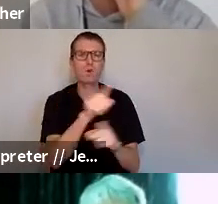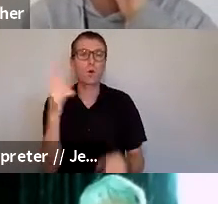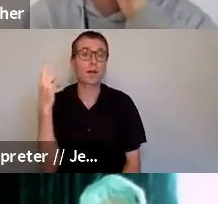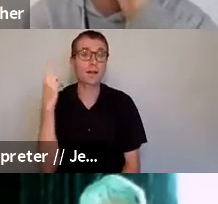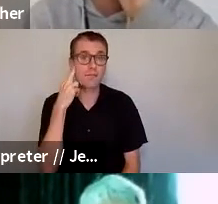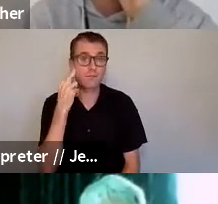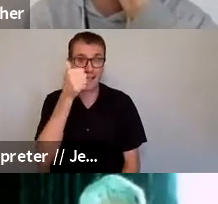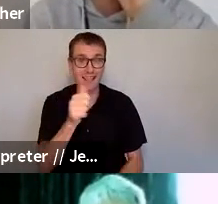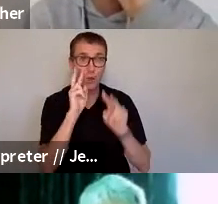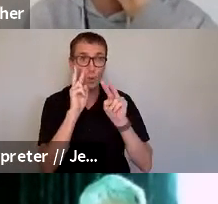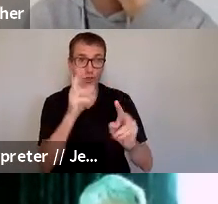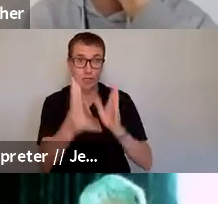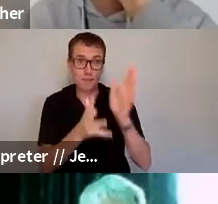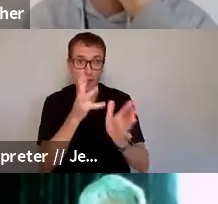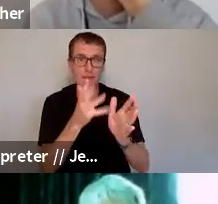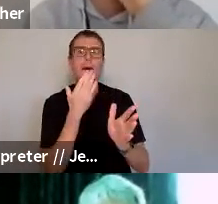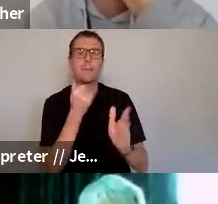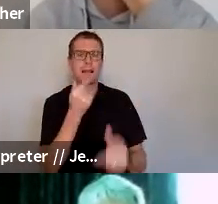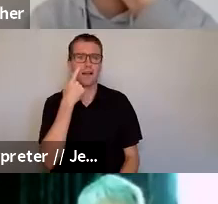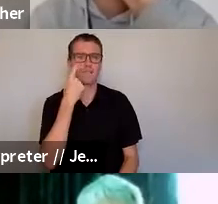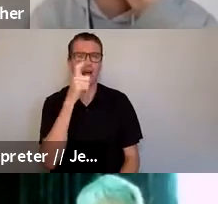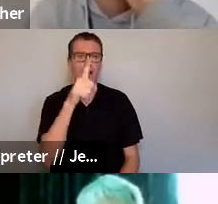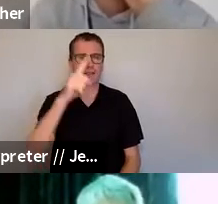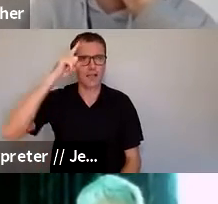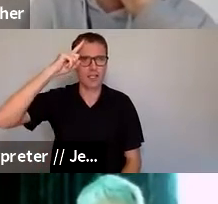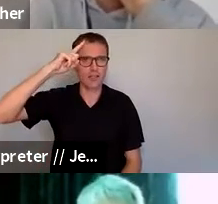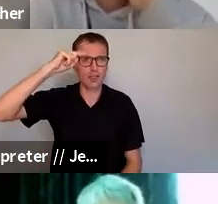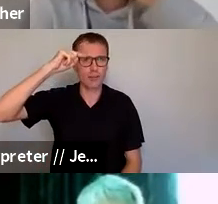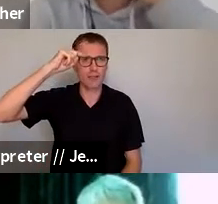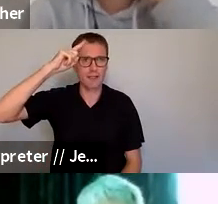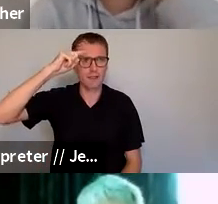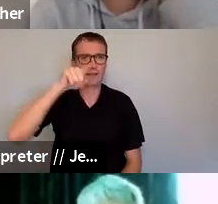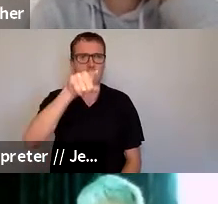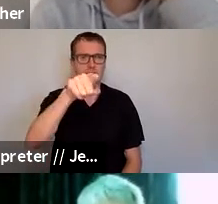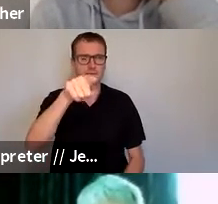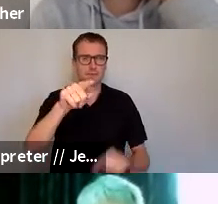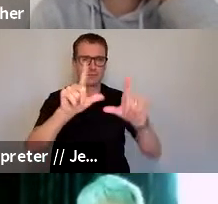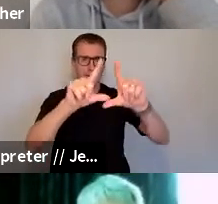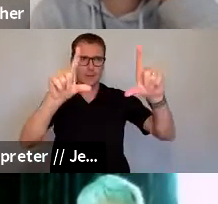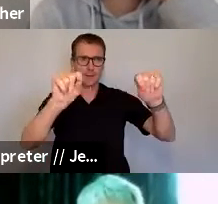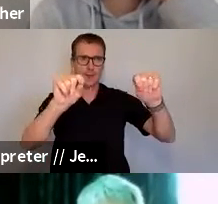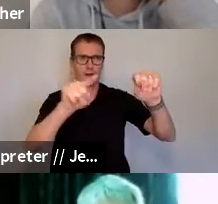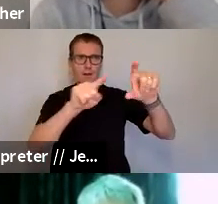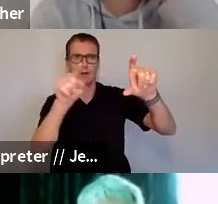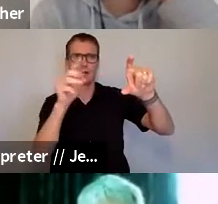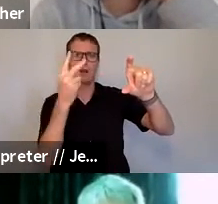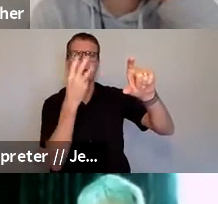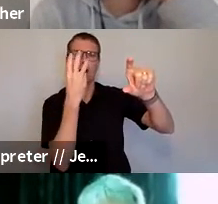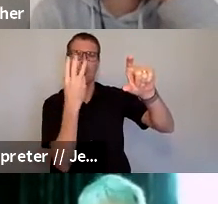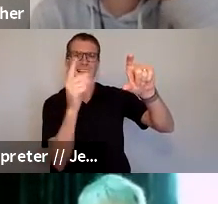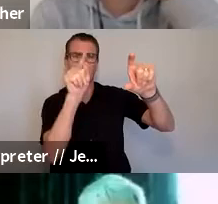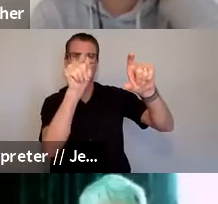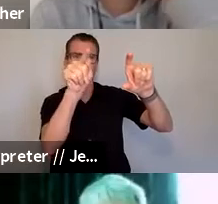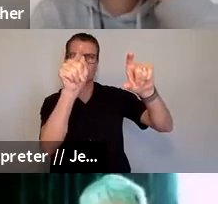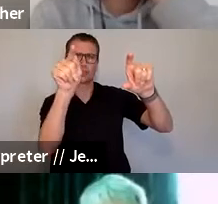participant, and you use the top right-hand corner to locate 3 dots in a blue box, and you pin Jeremy so that you